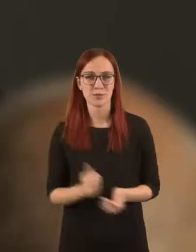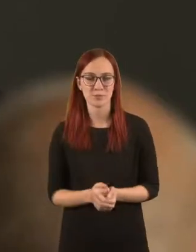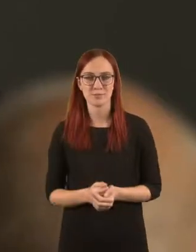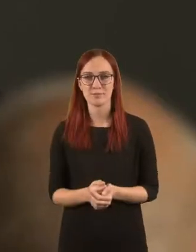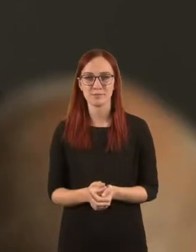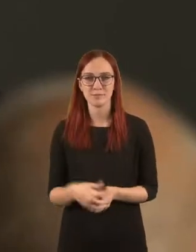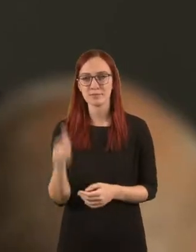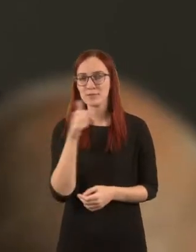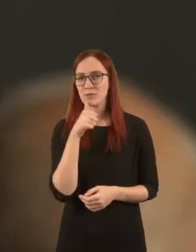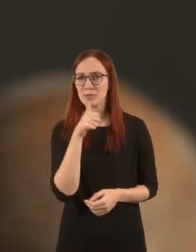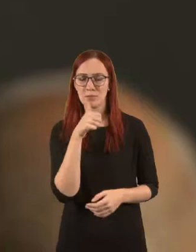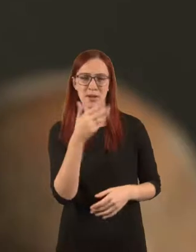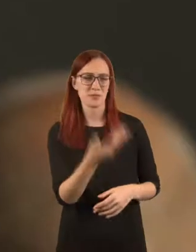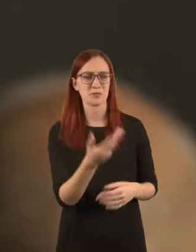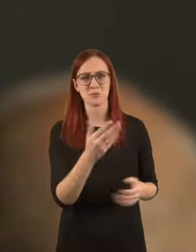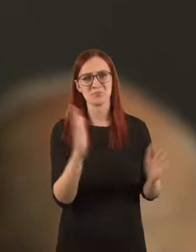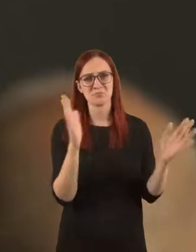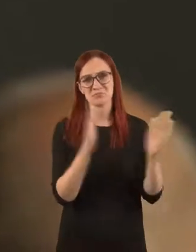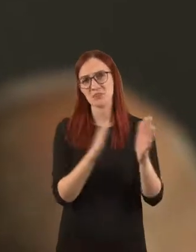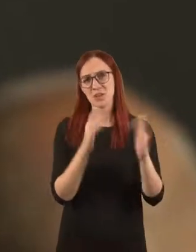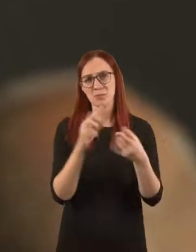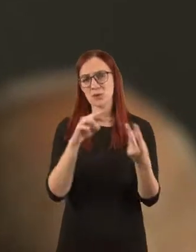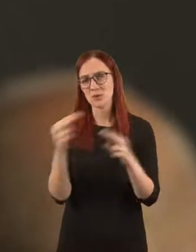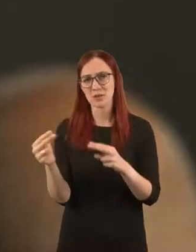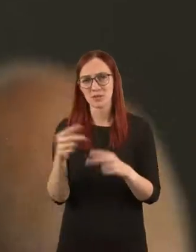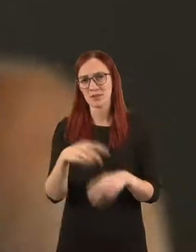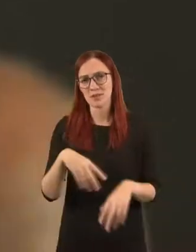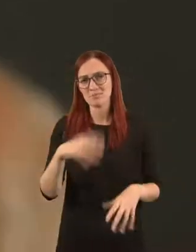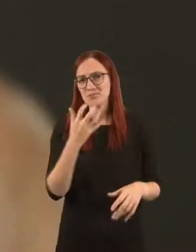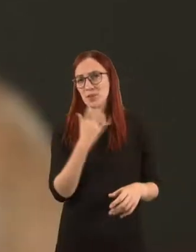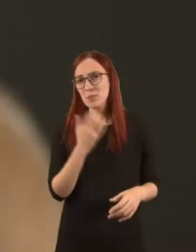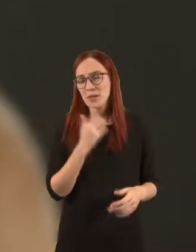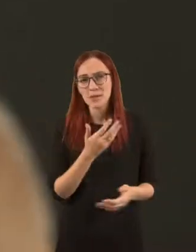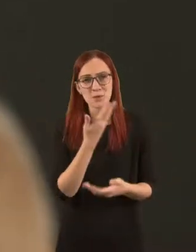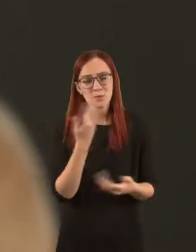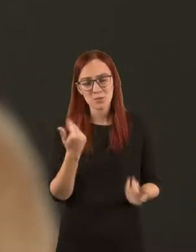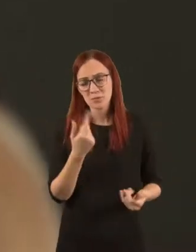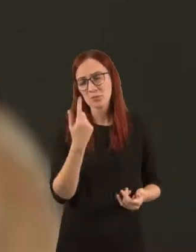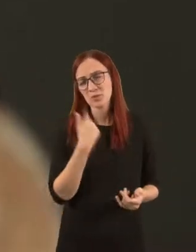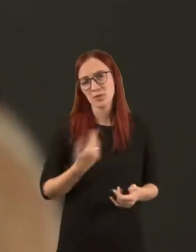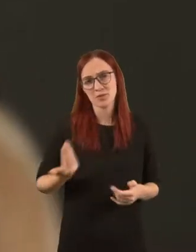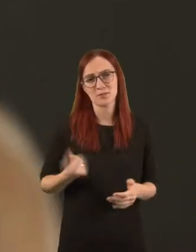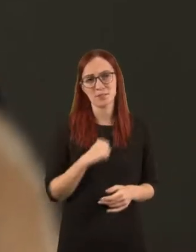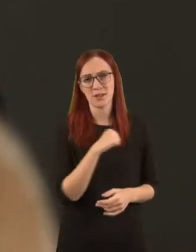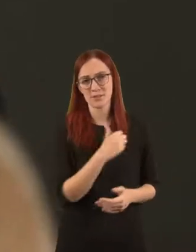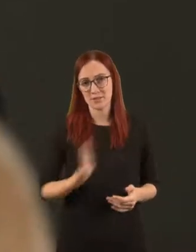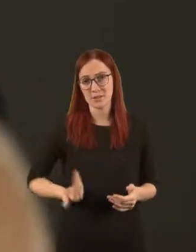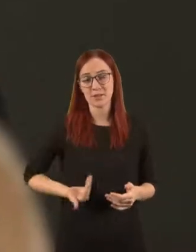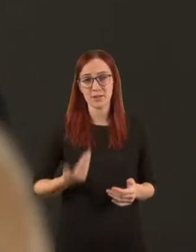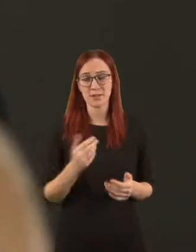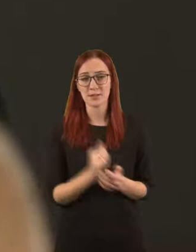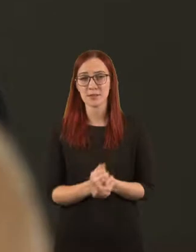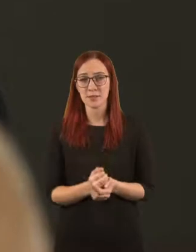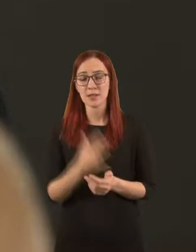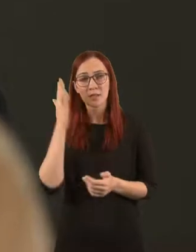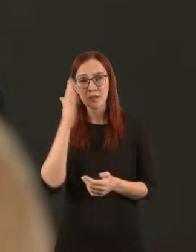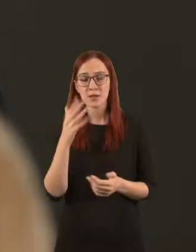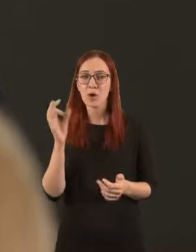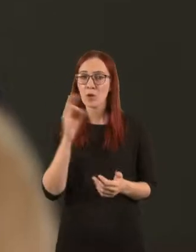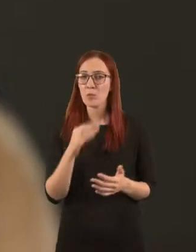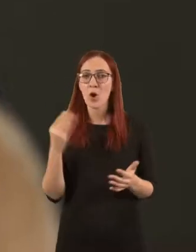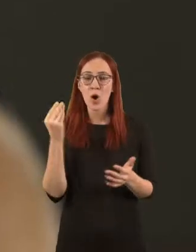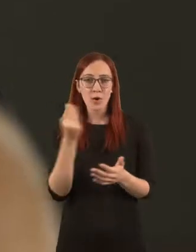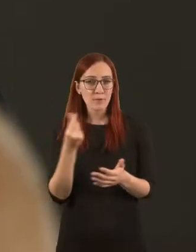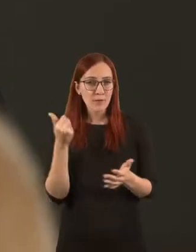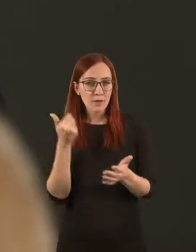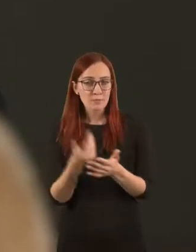an enabling alternative for every single family. When the family, without thinking about the climate change or